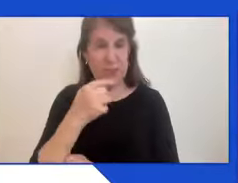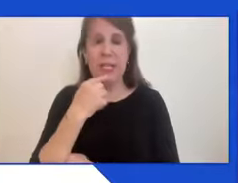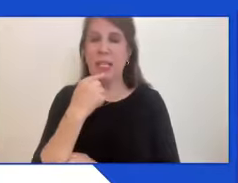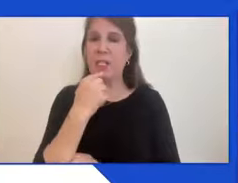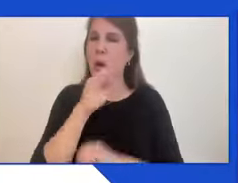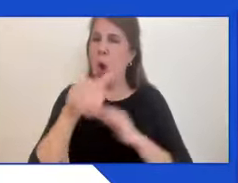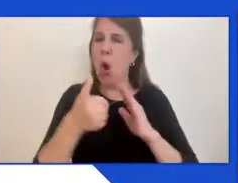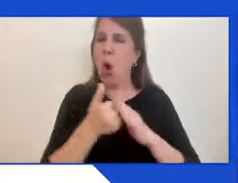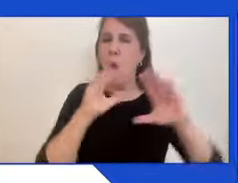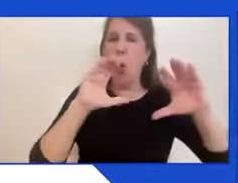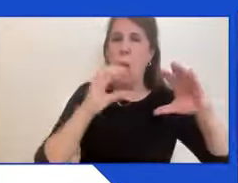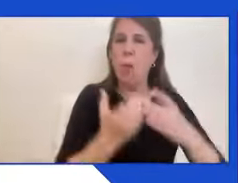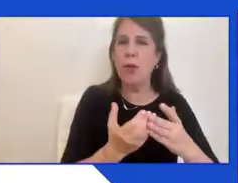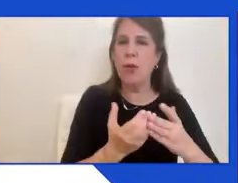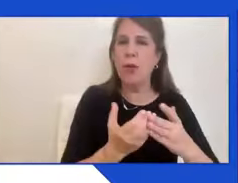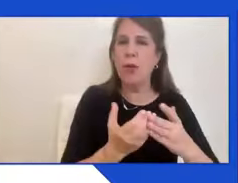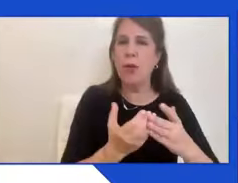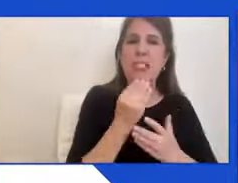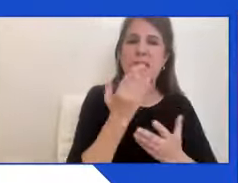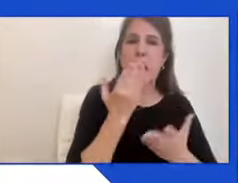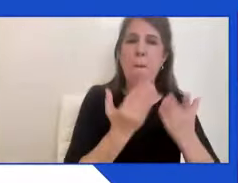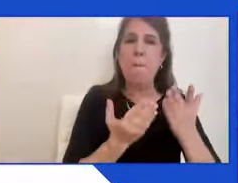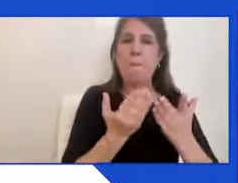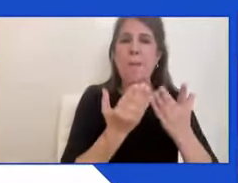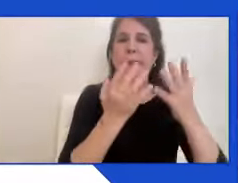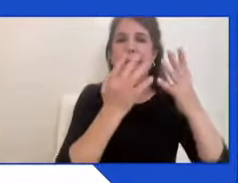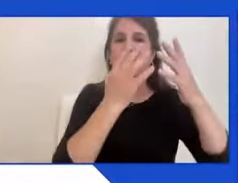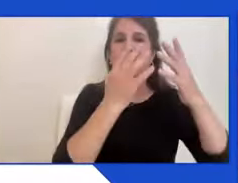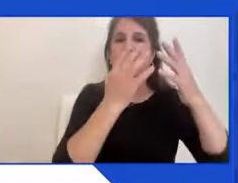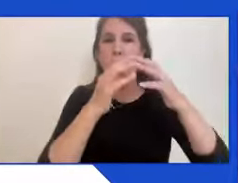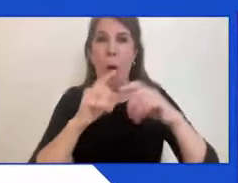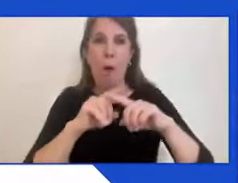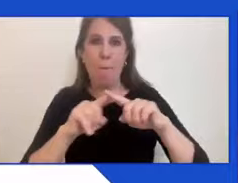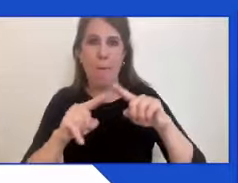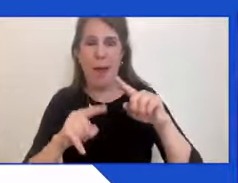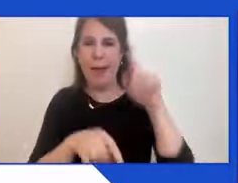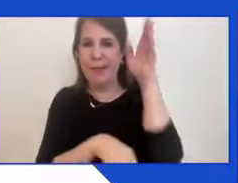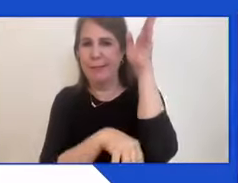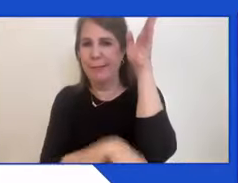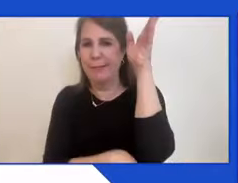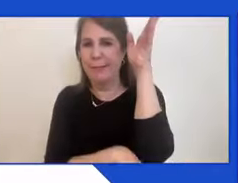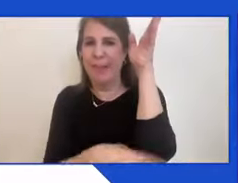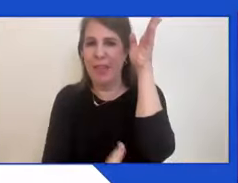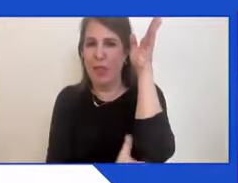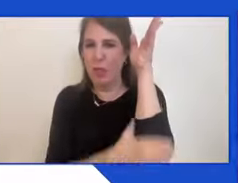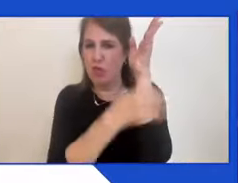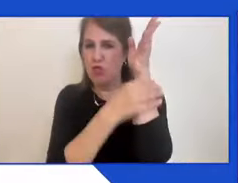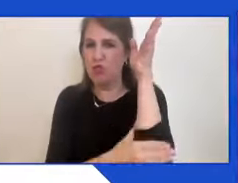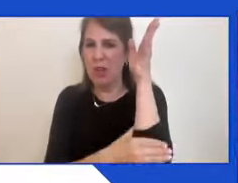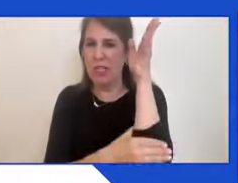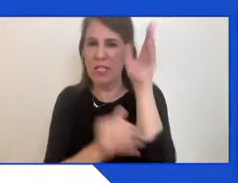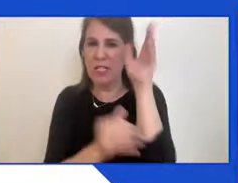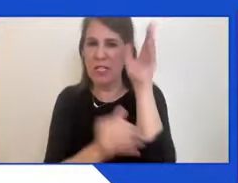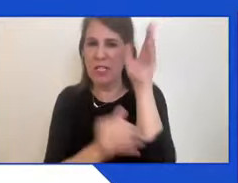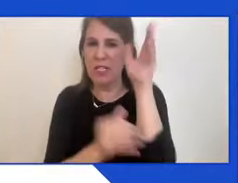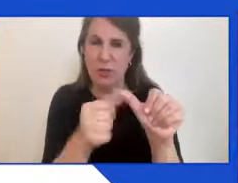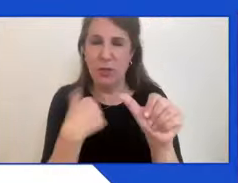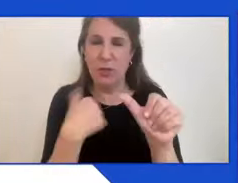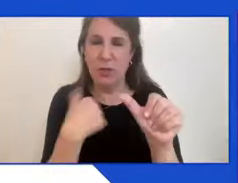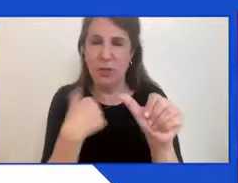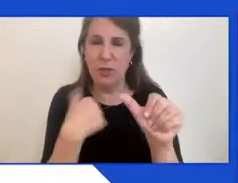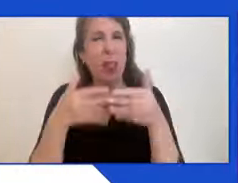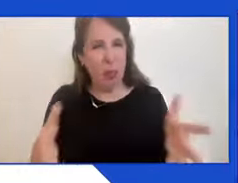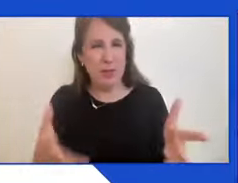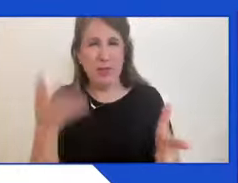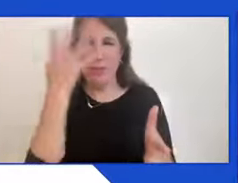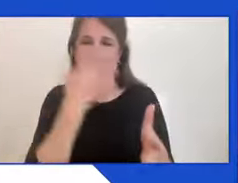but the trunk remains." We lost a beautiful branch on October 7th, we did. But as I look in front